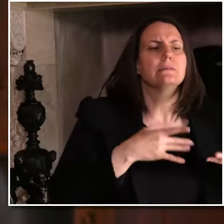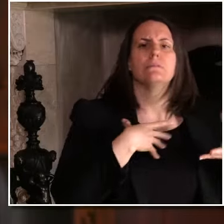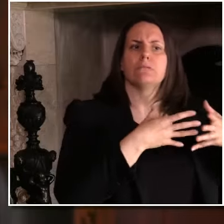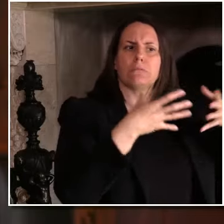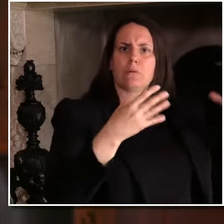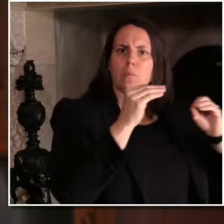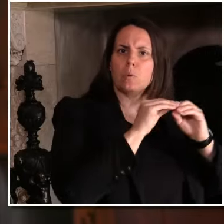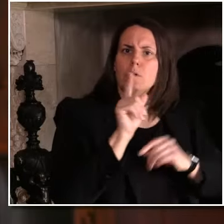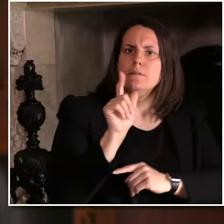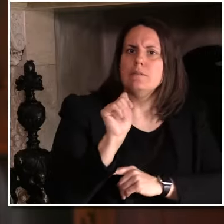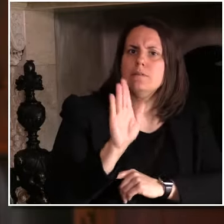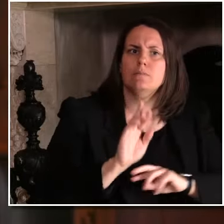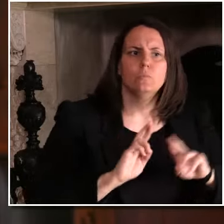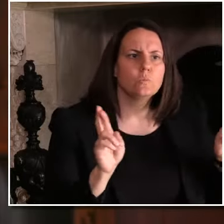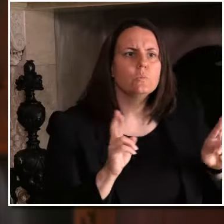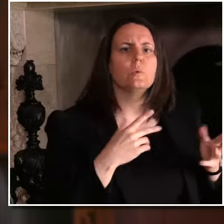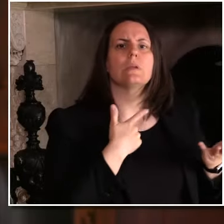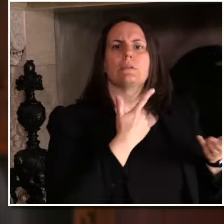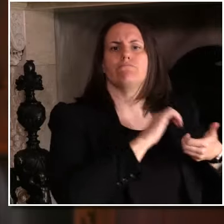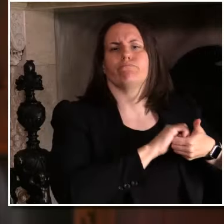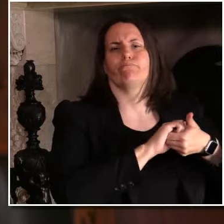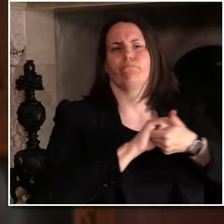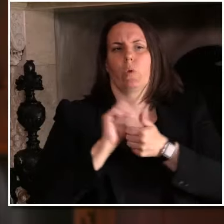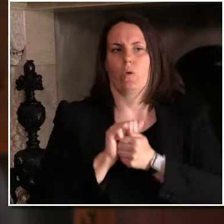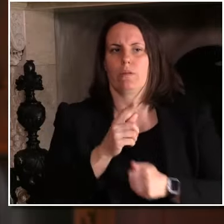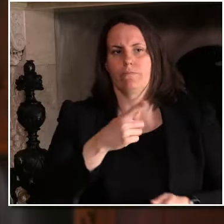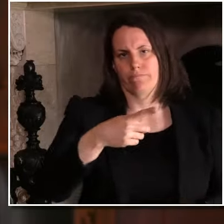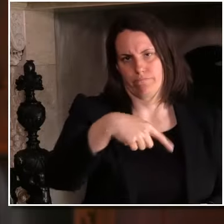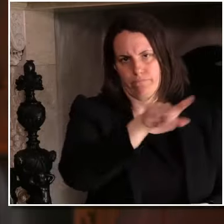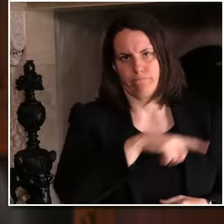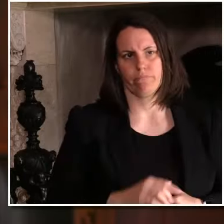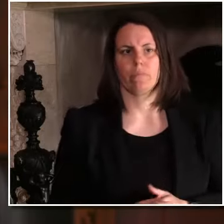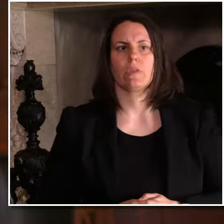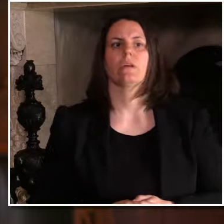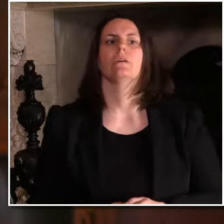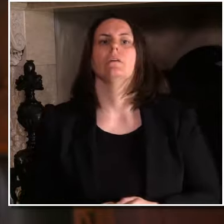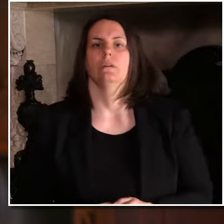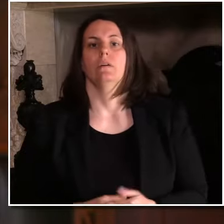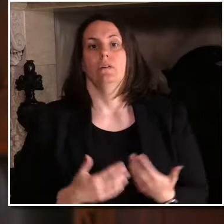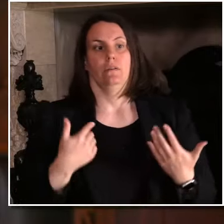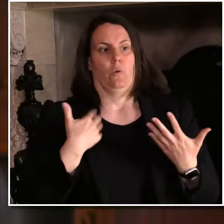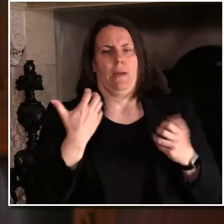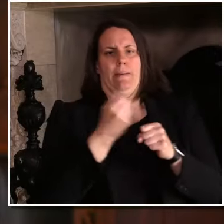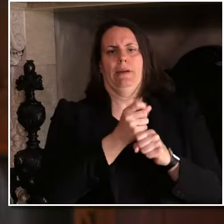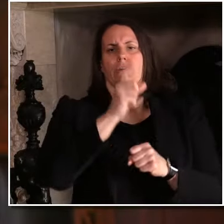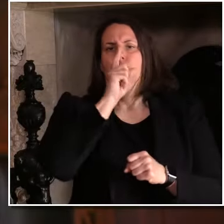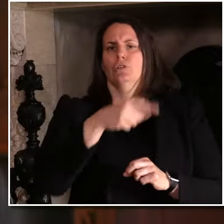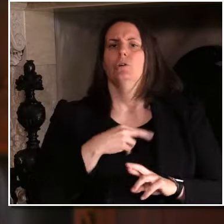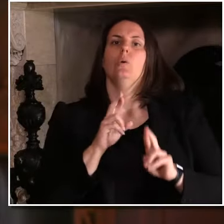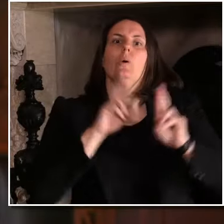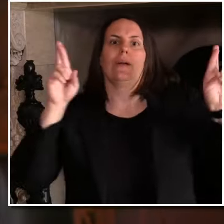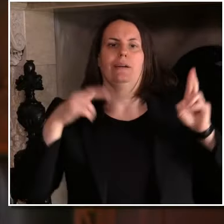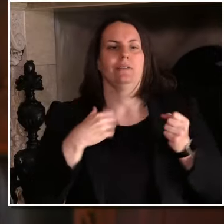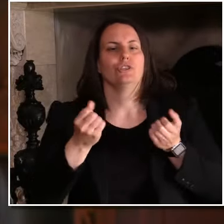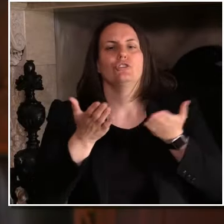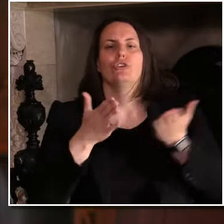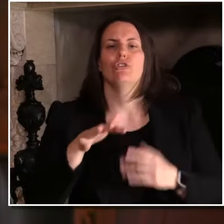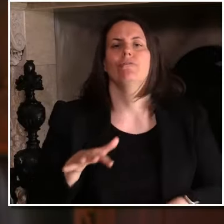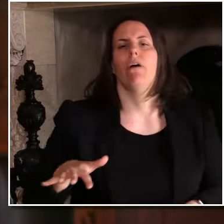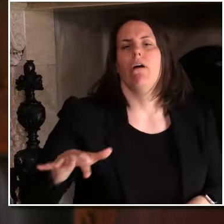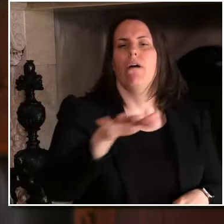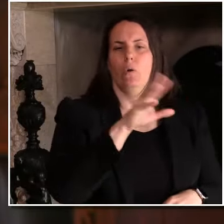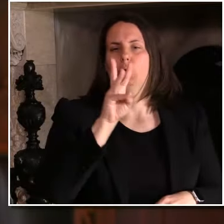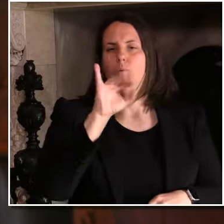serve patients in their systems, and those additional tools and capacities will really help bolster local